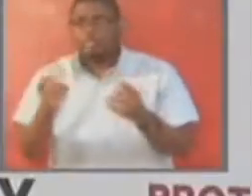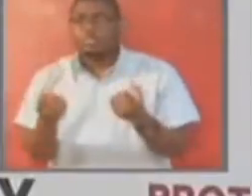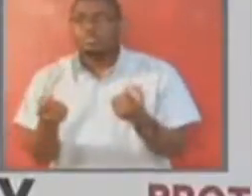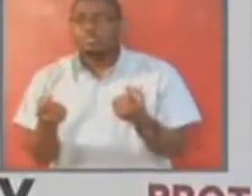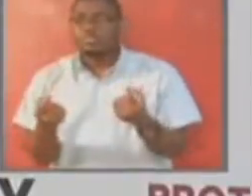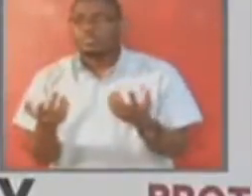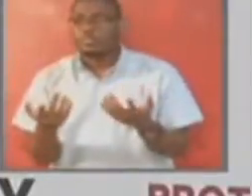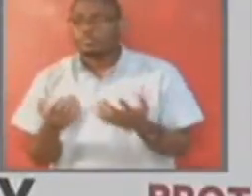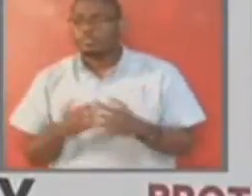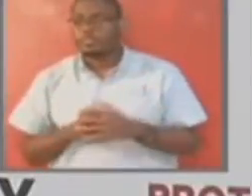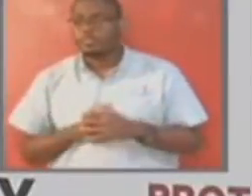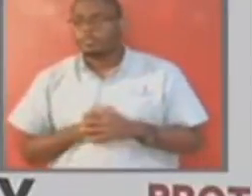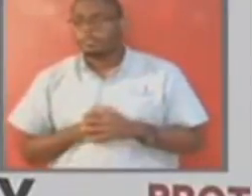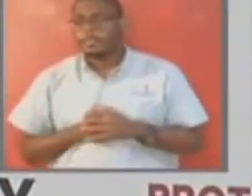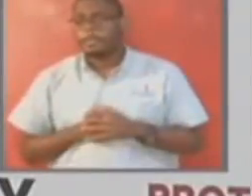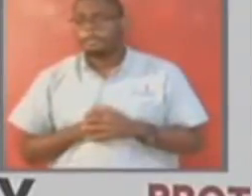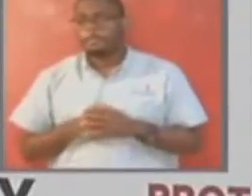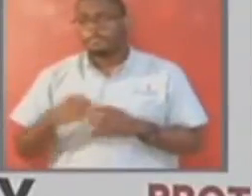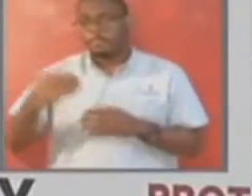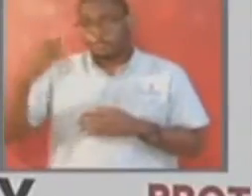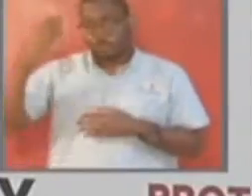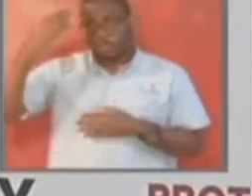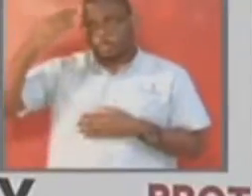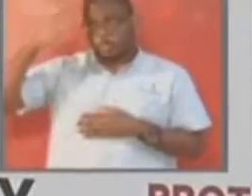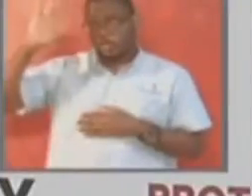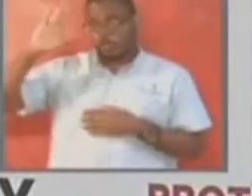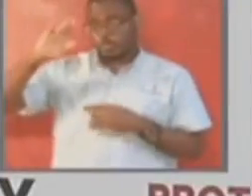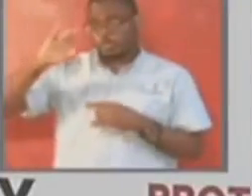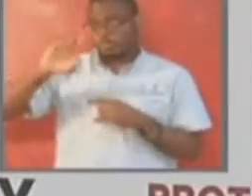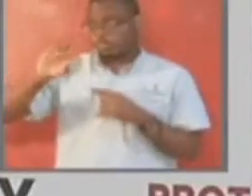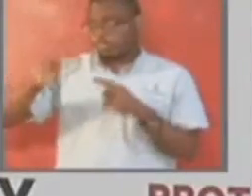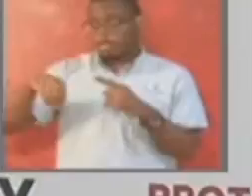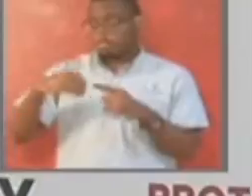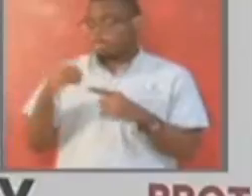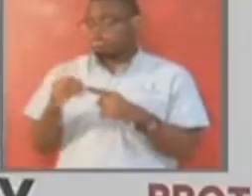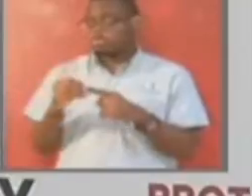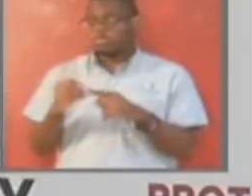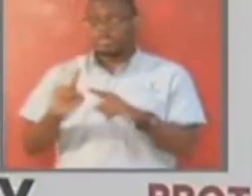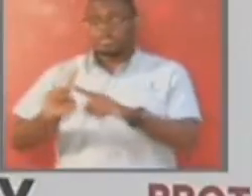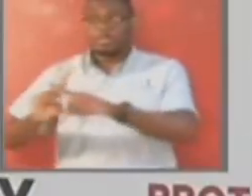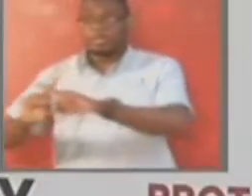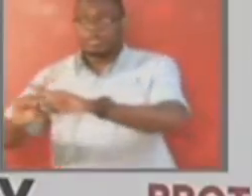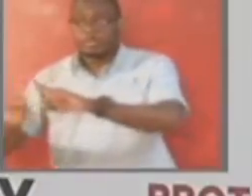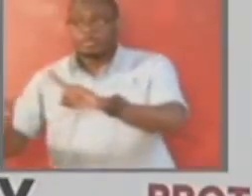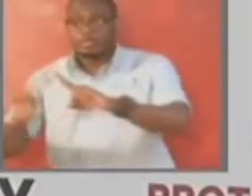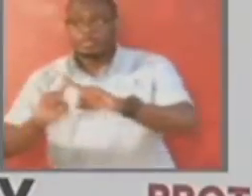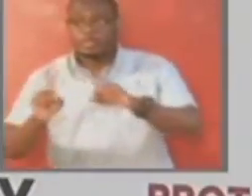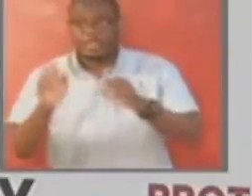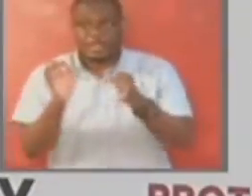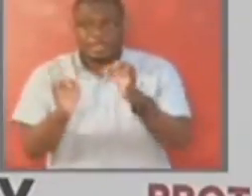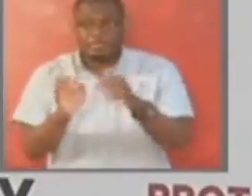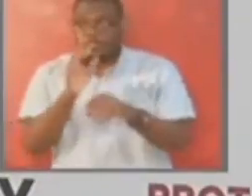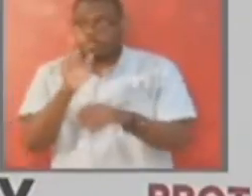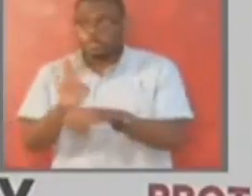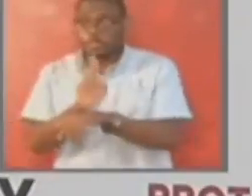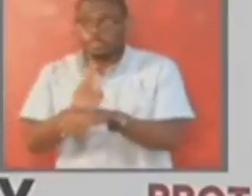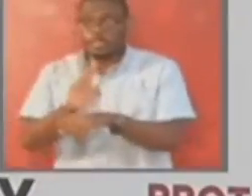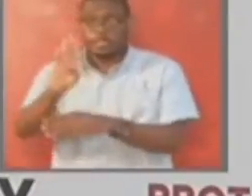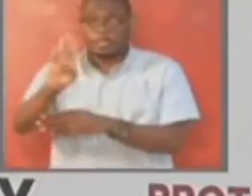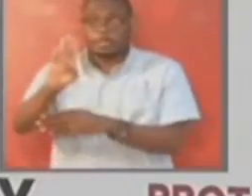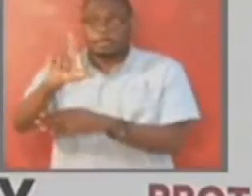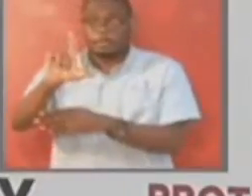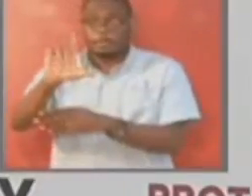I am not aware of other suitable alternatives as per recommendations from WHO and CDC for